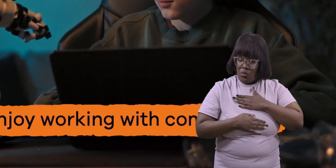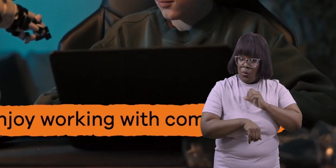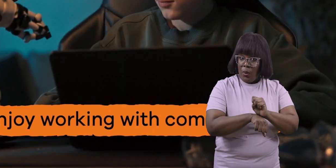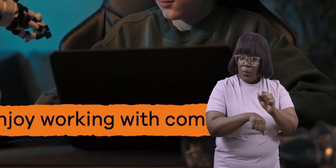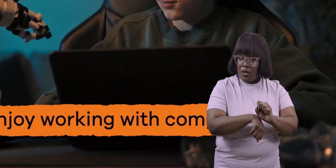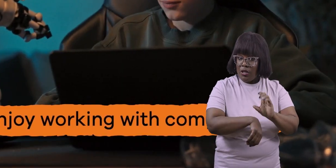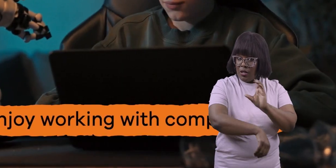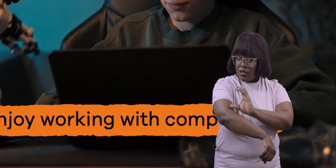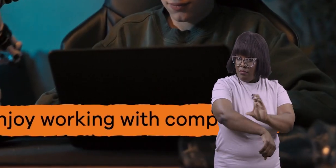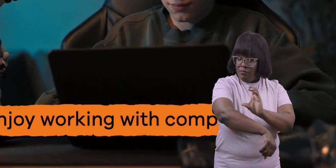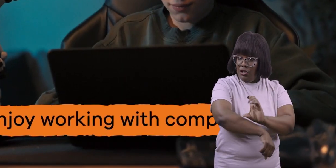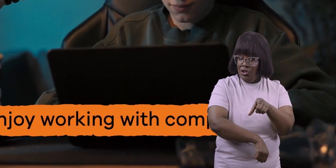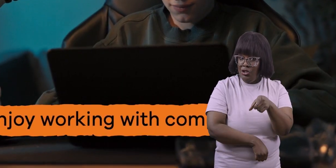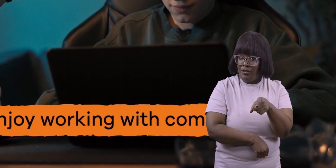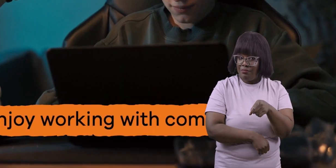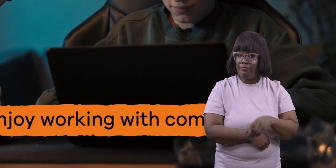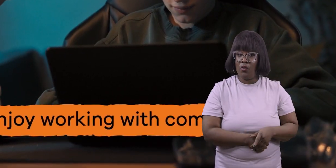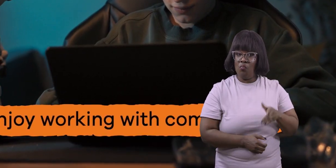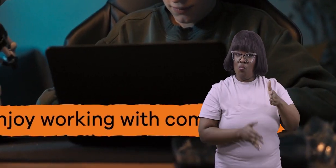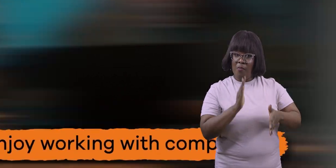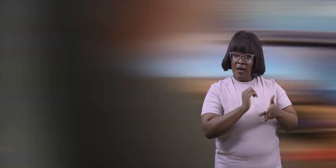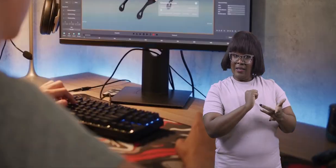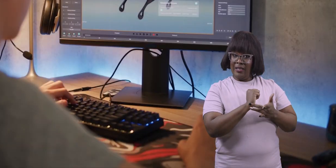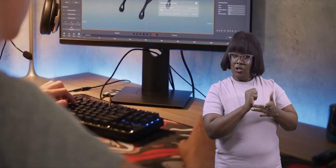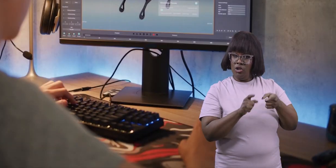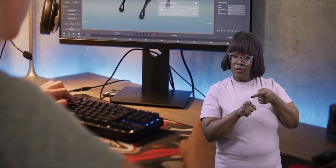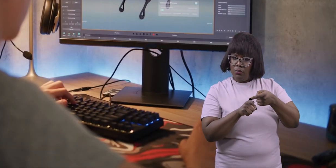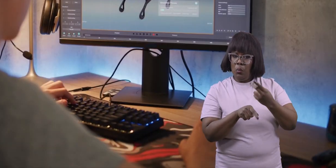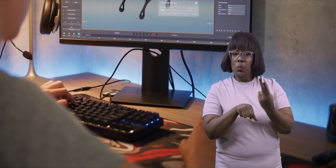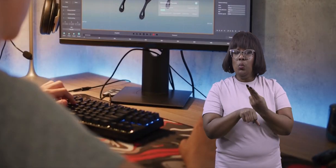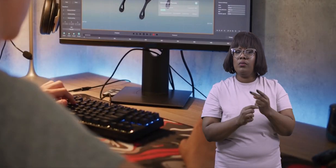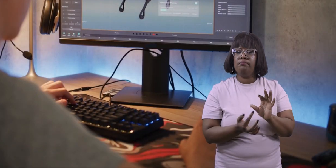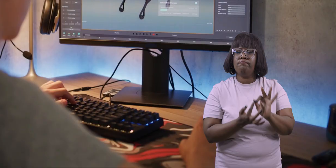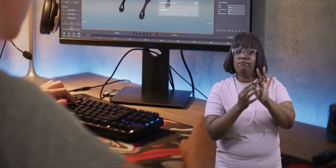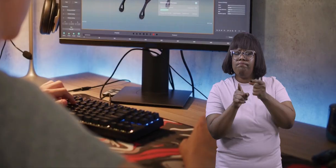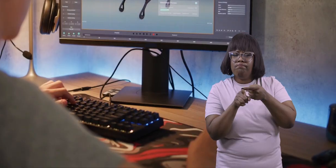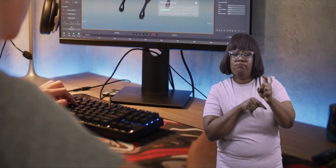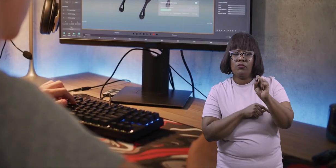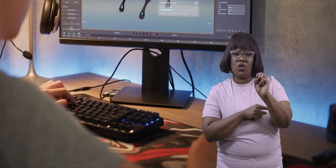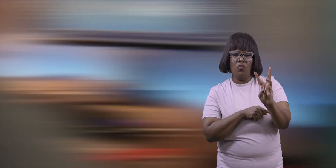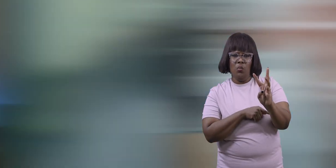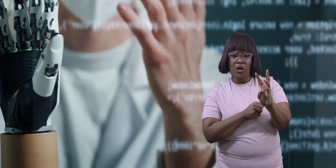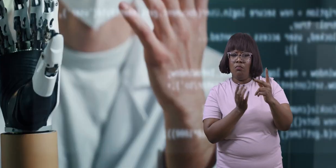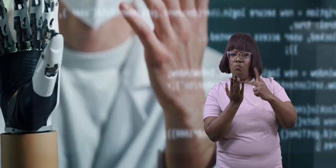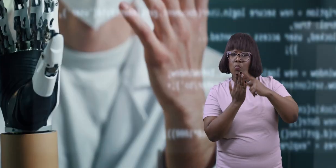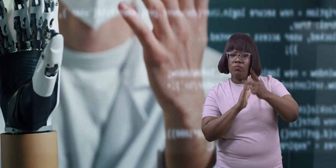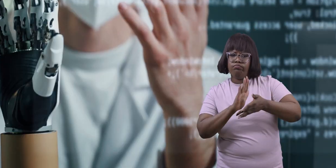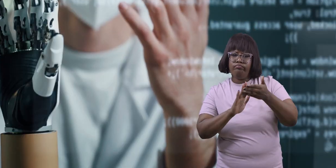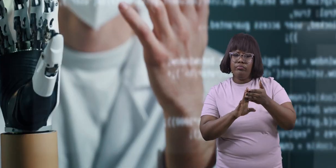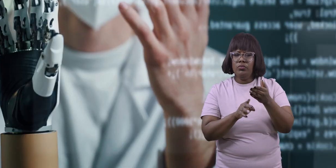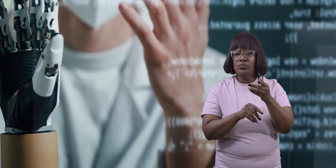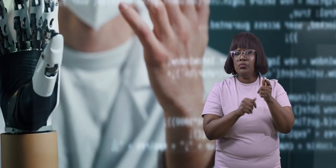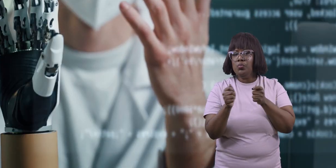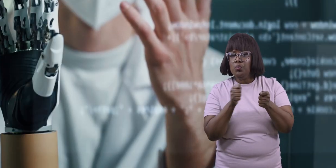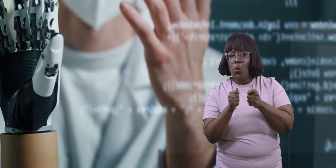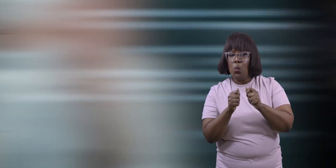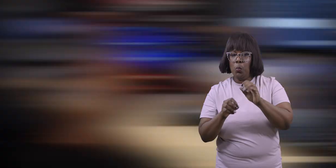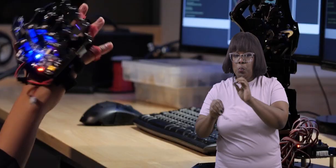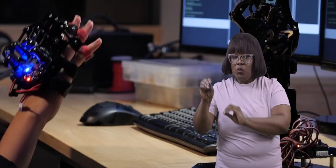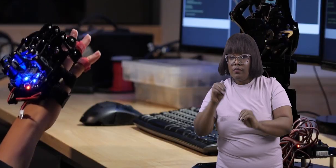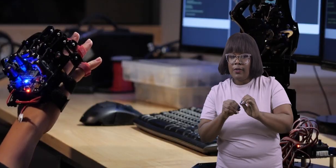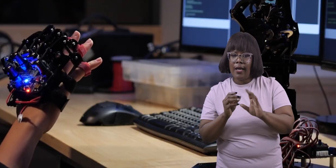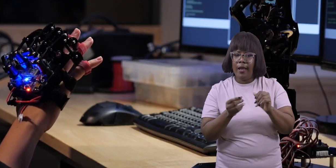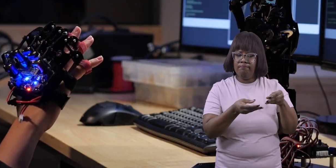Do you enjoy working with computers? Robotics technicians also use special software to program robots and